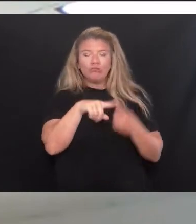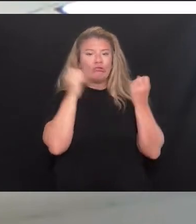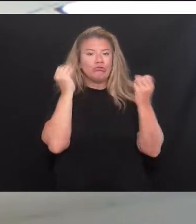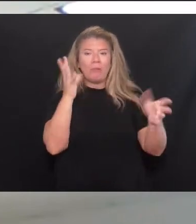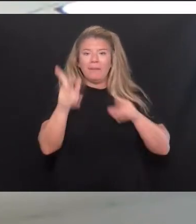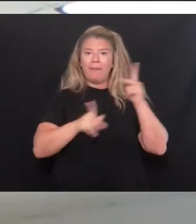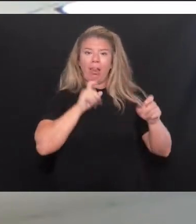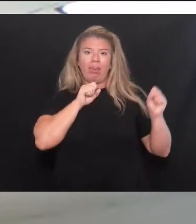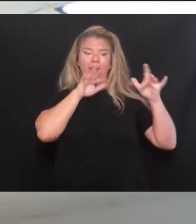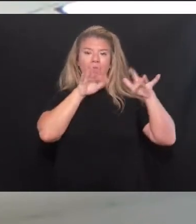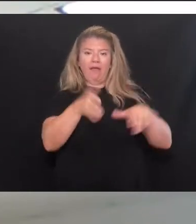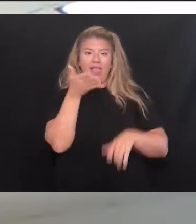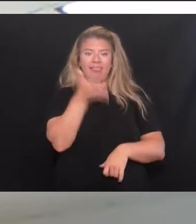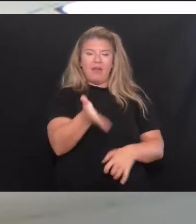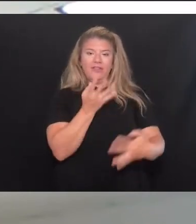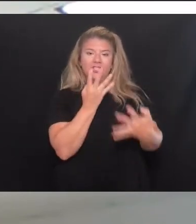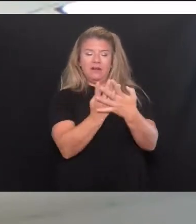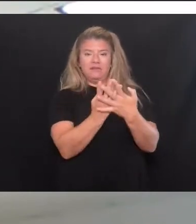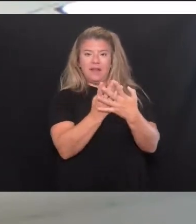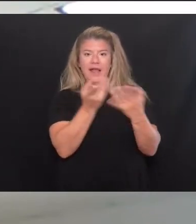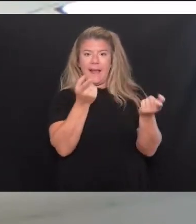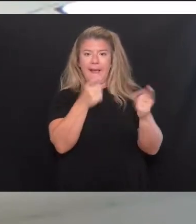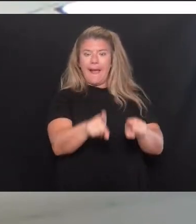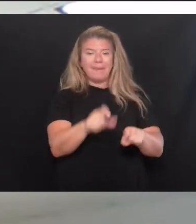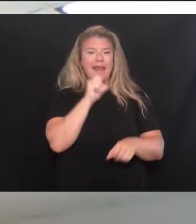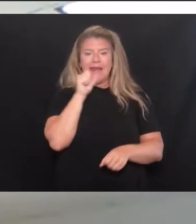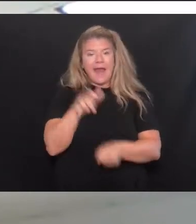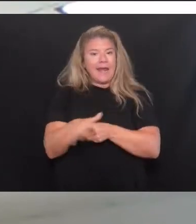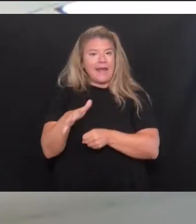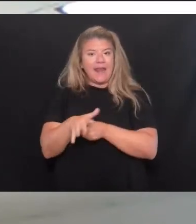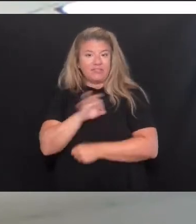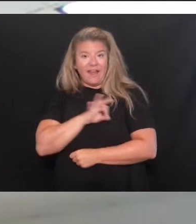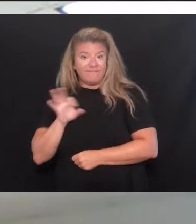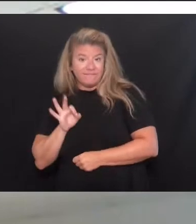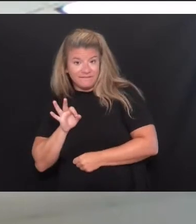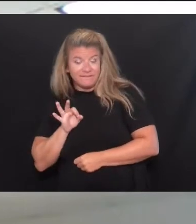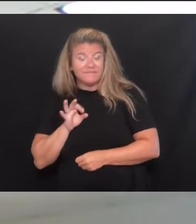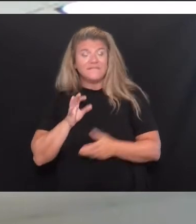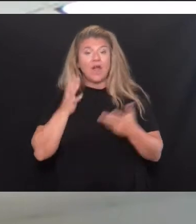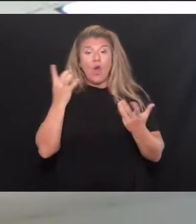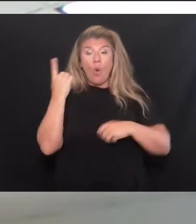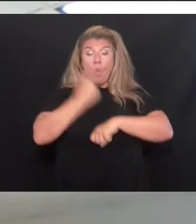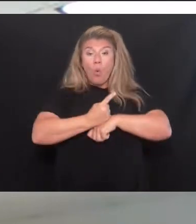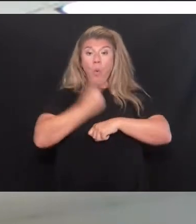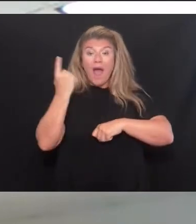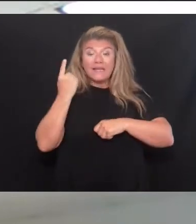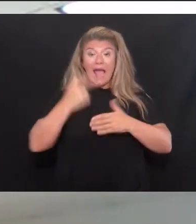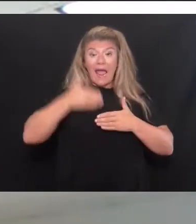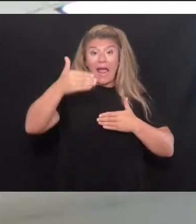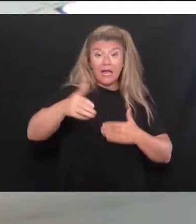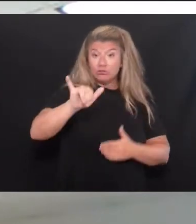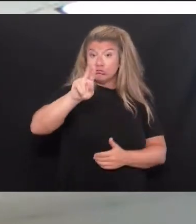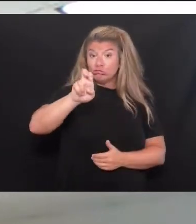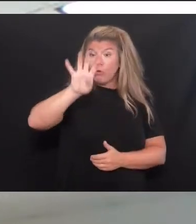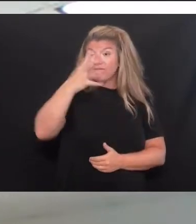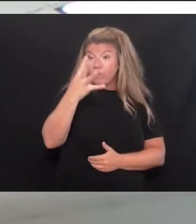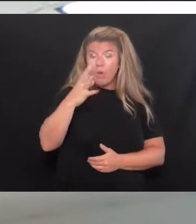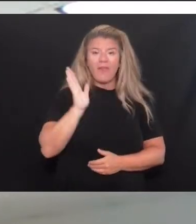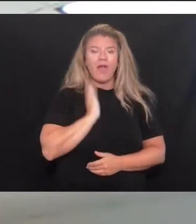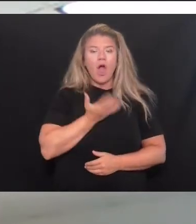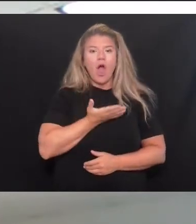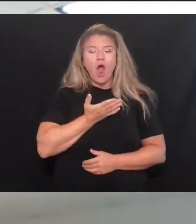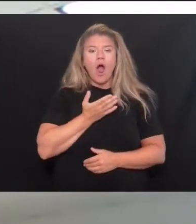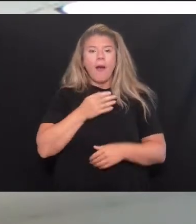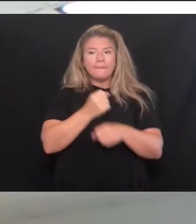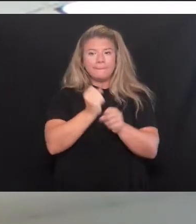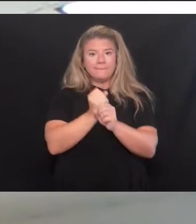overpopulation and at the jail and understaffing. Just one day later, on June 4th, our station received a